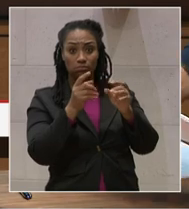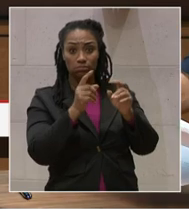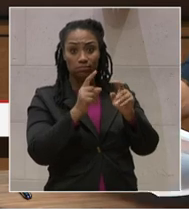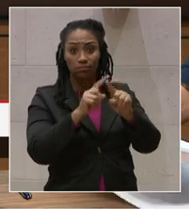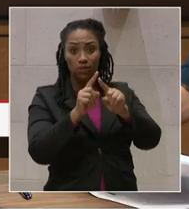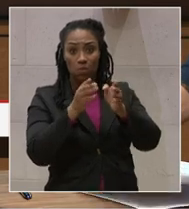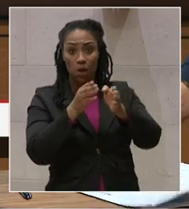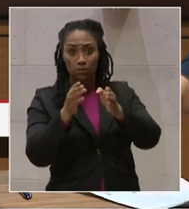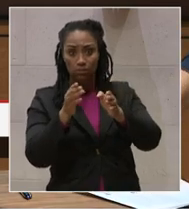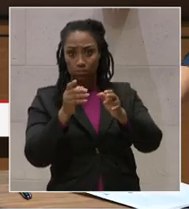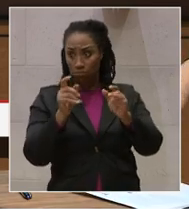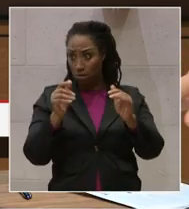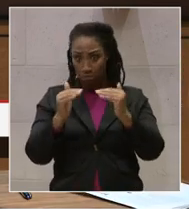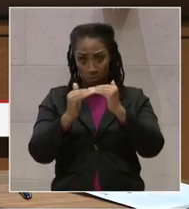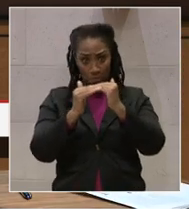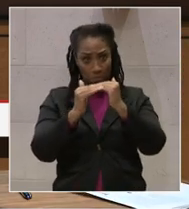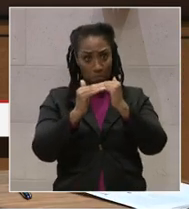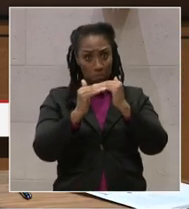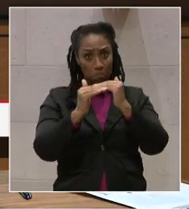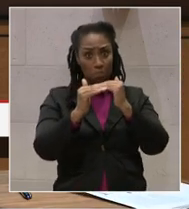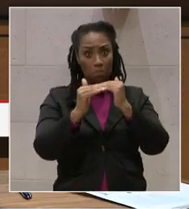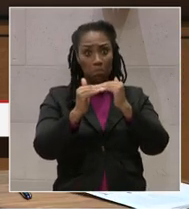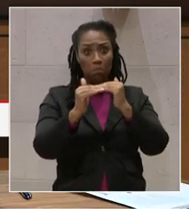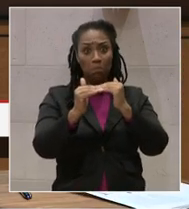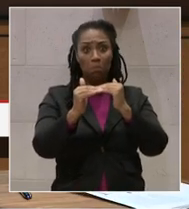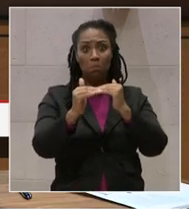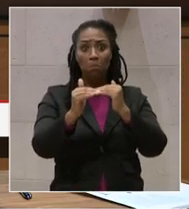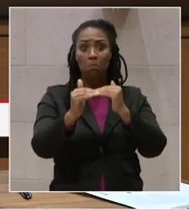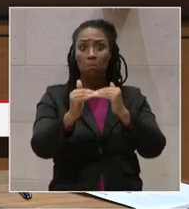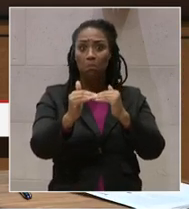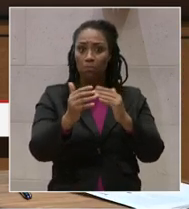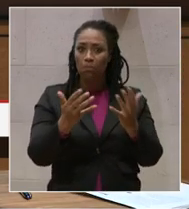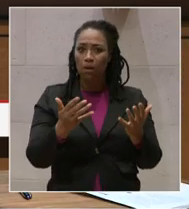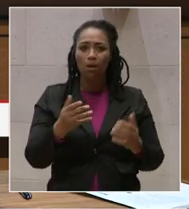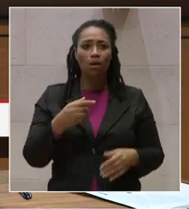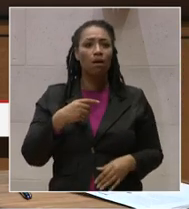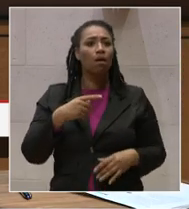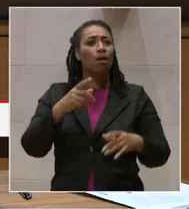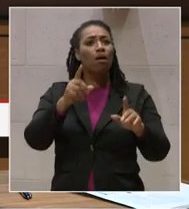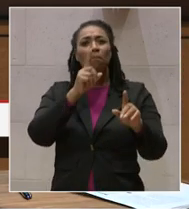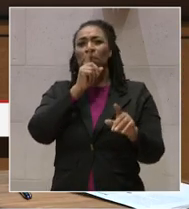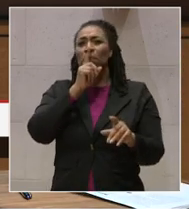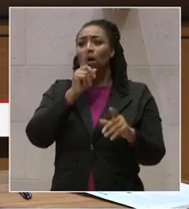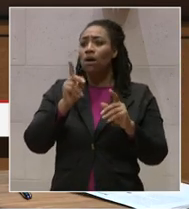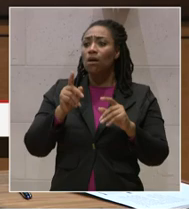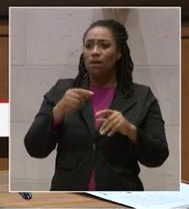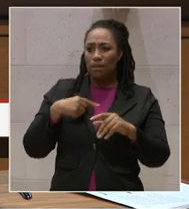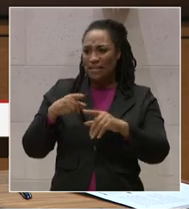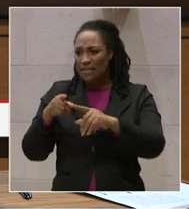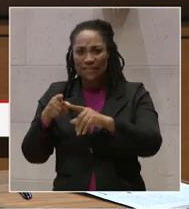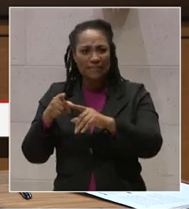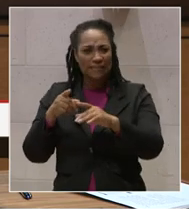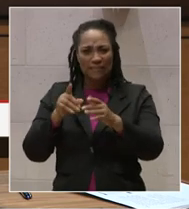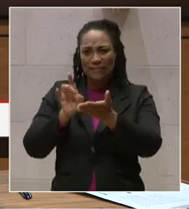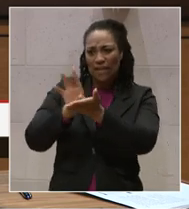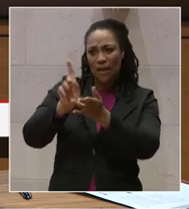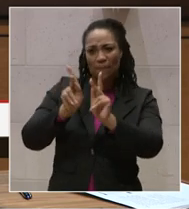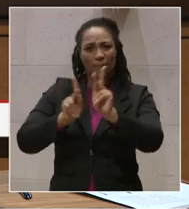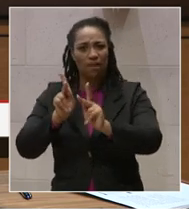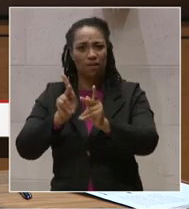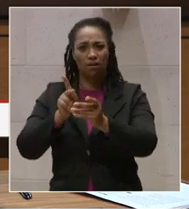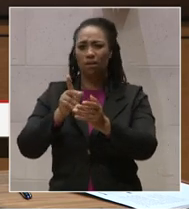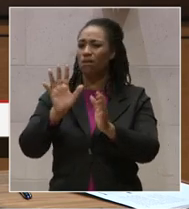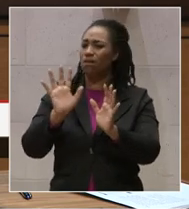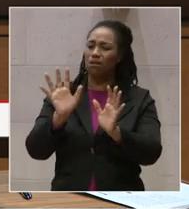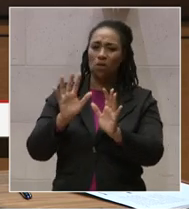mayor. We also utilize requests for proposals through our property acquisition and disposition divisions